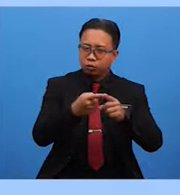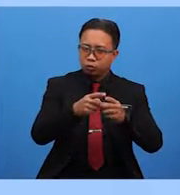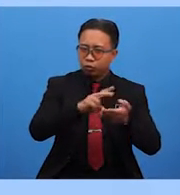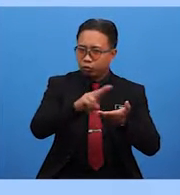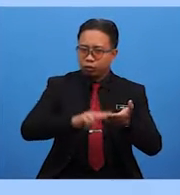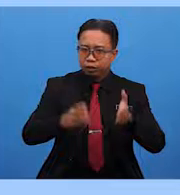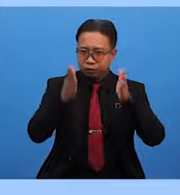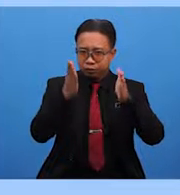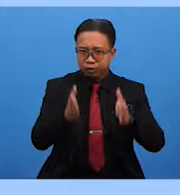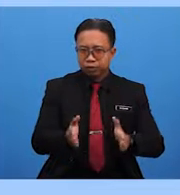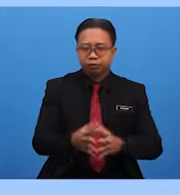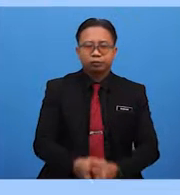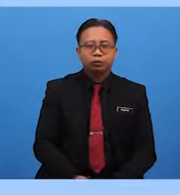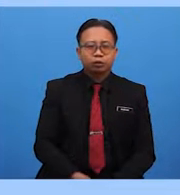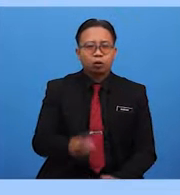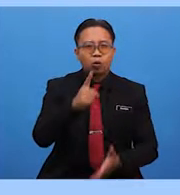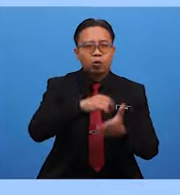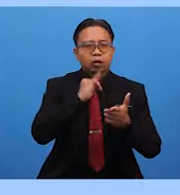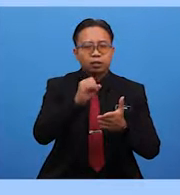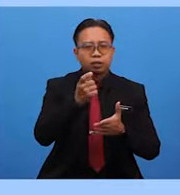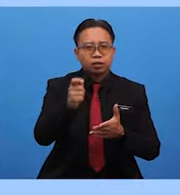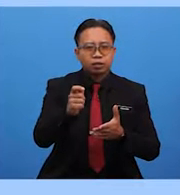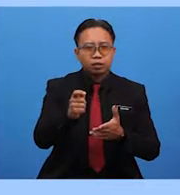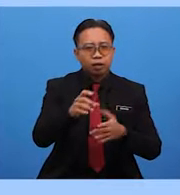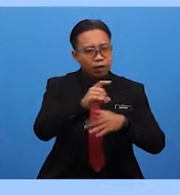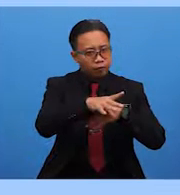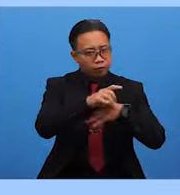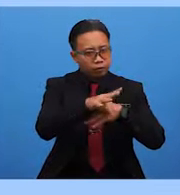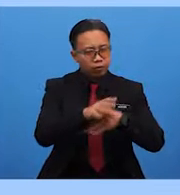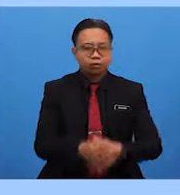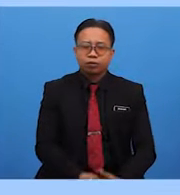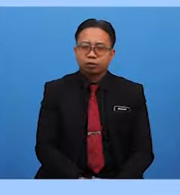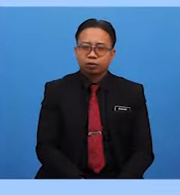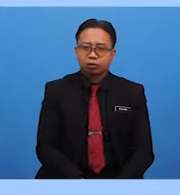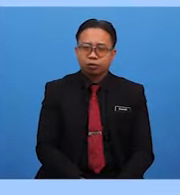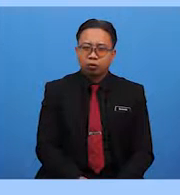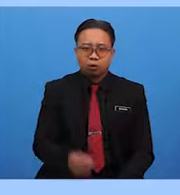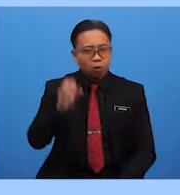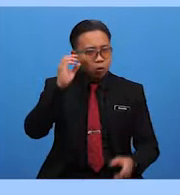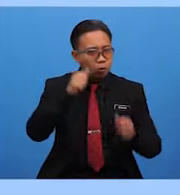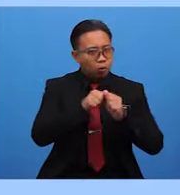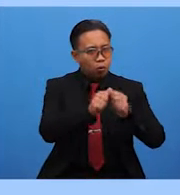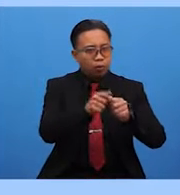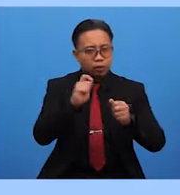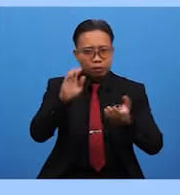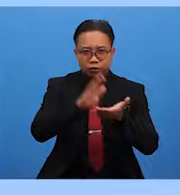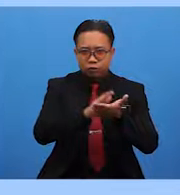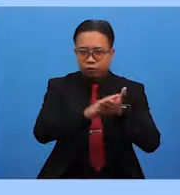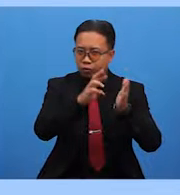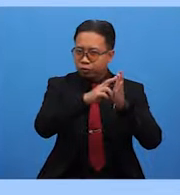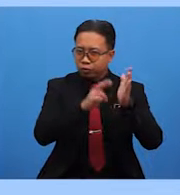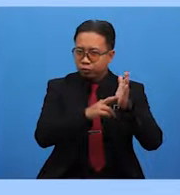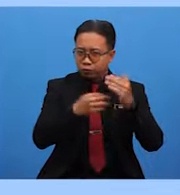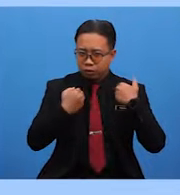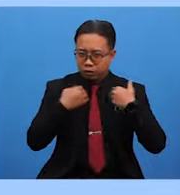readers. What is the advice? Write again to obey the school rules. It is stated in